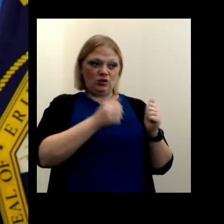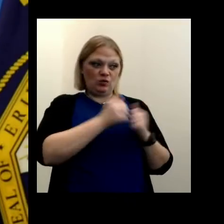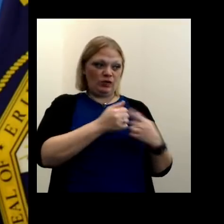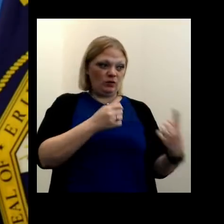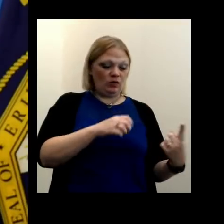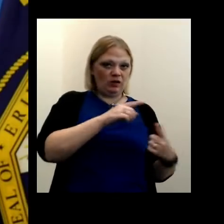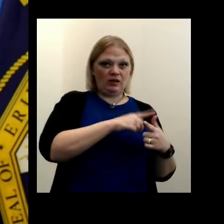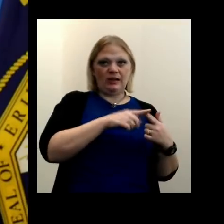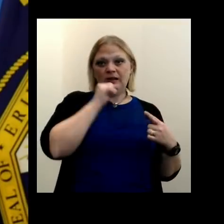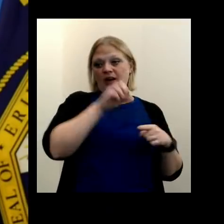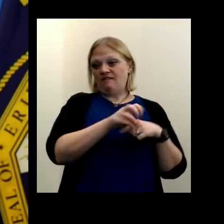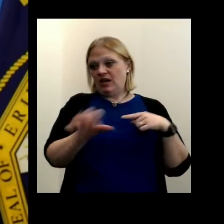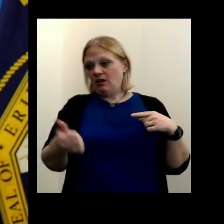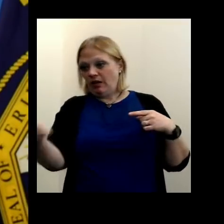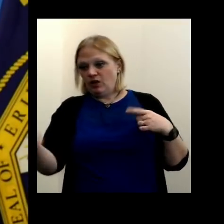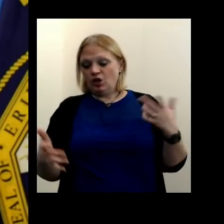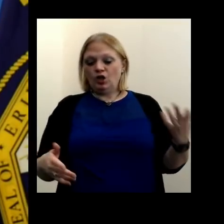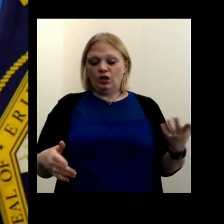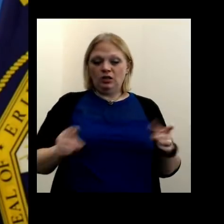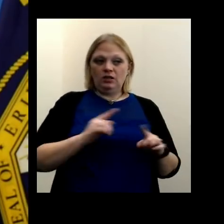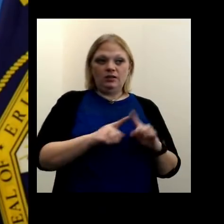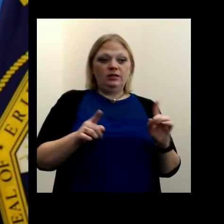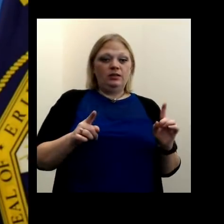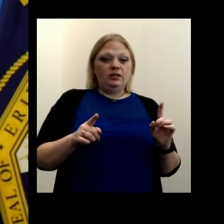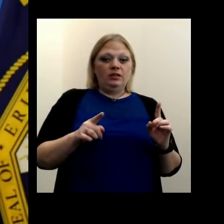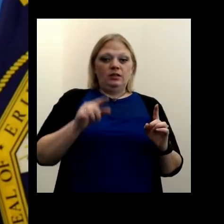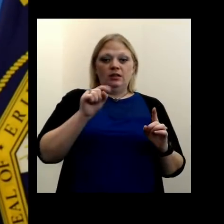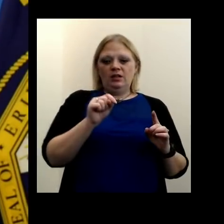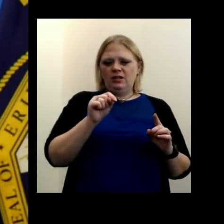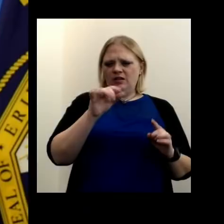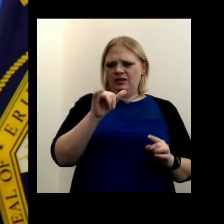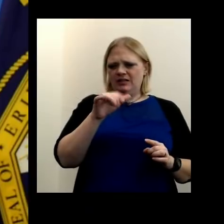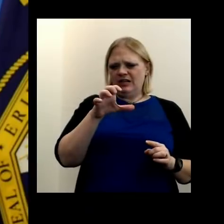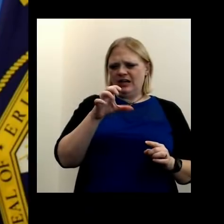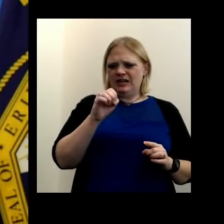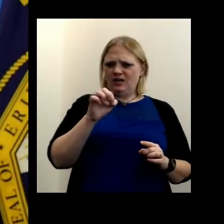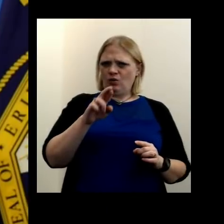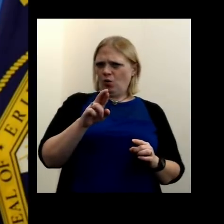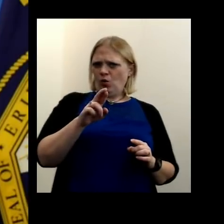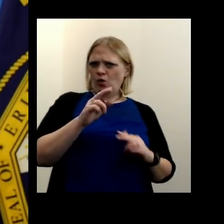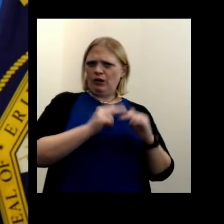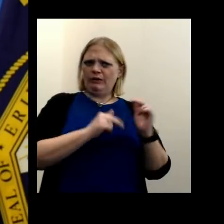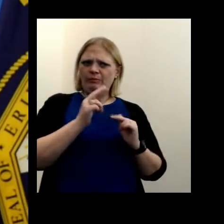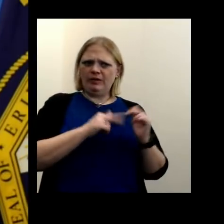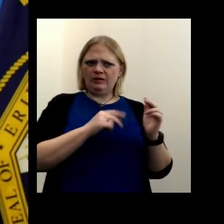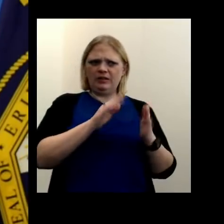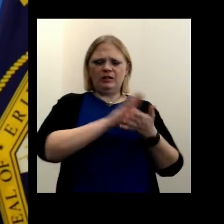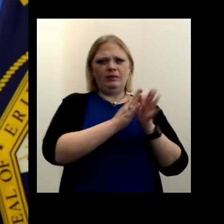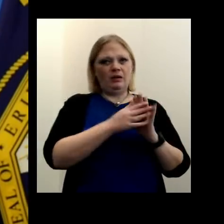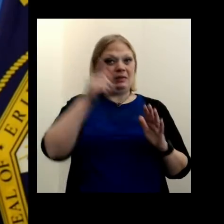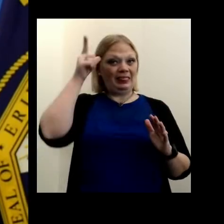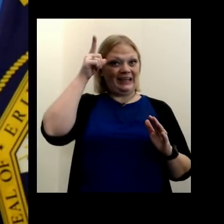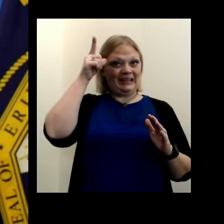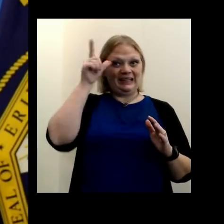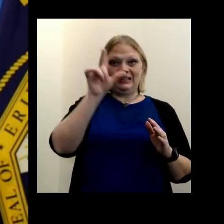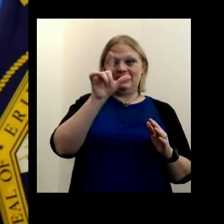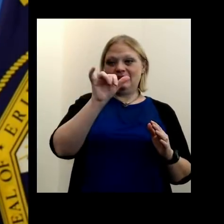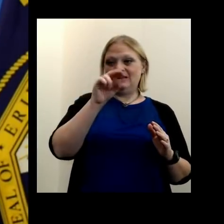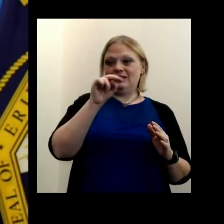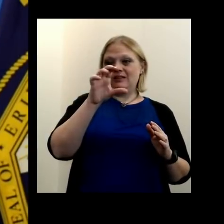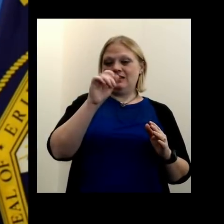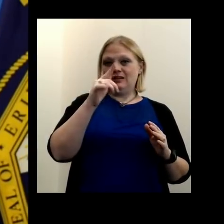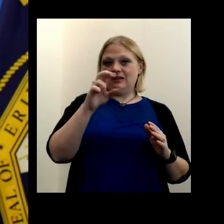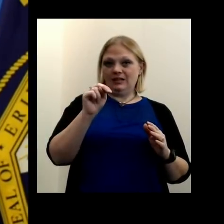didn't affect the other. But the Tycor building, as it's known now, and to soon be known as the Lincoln building, named